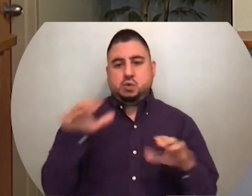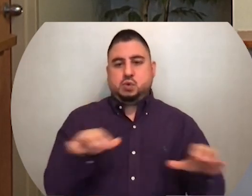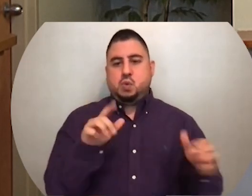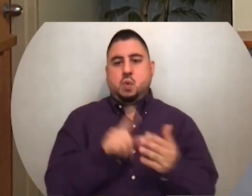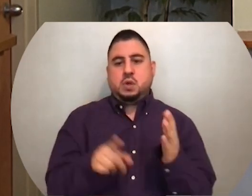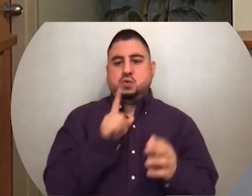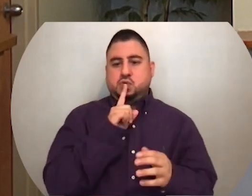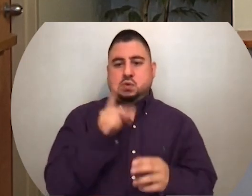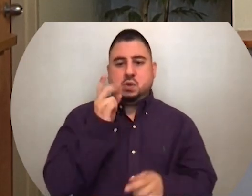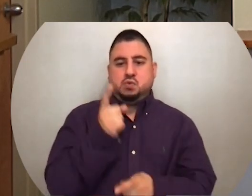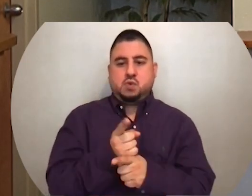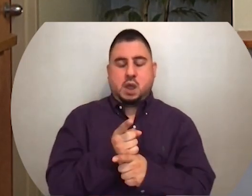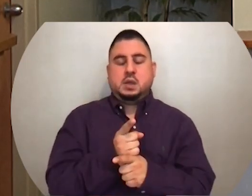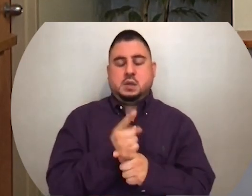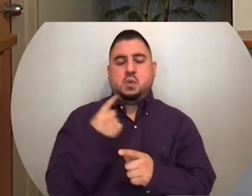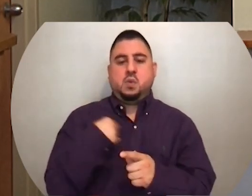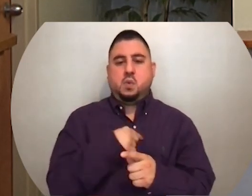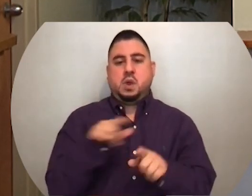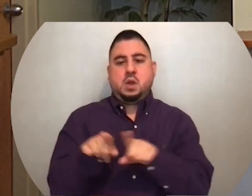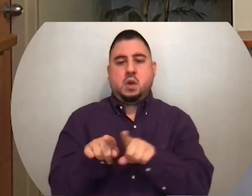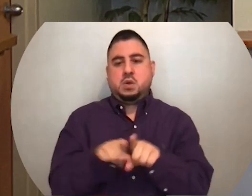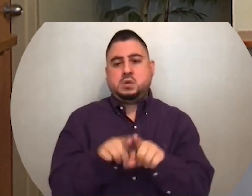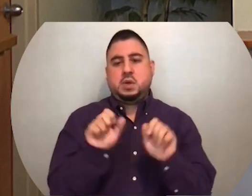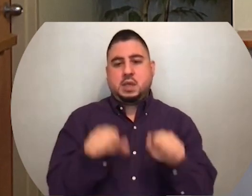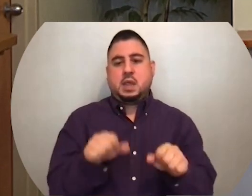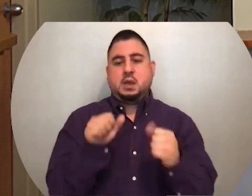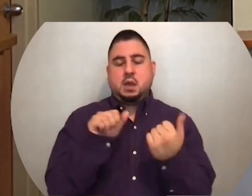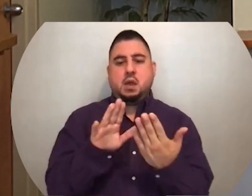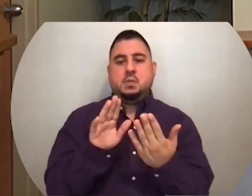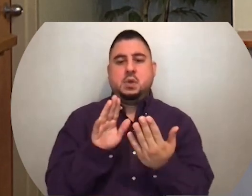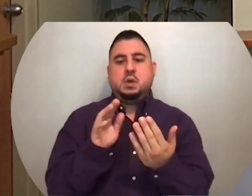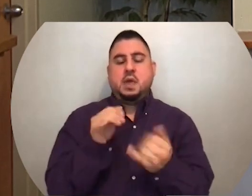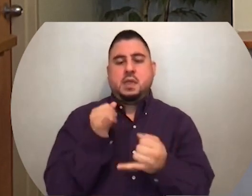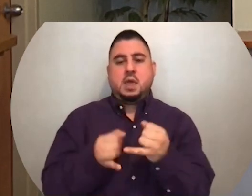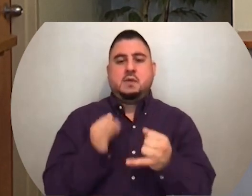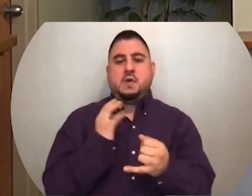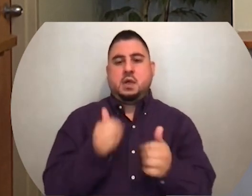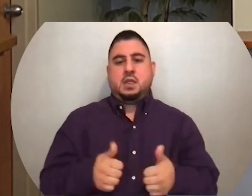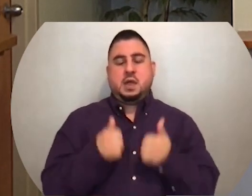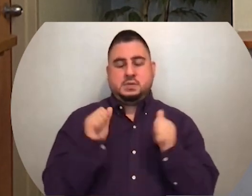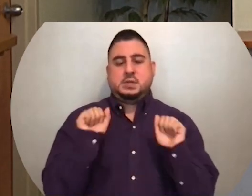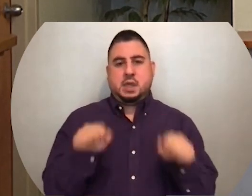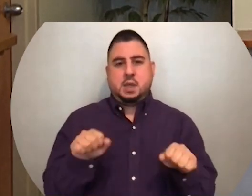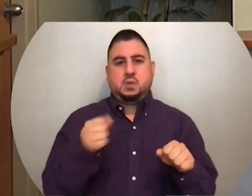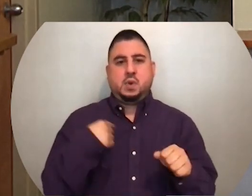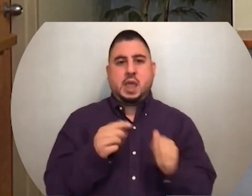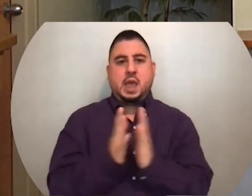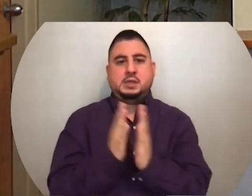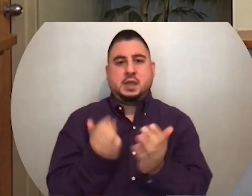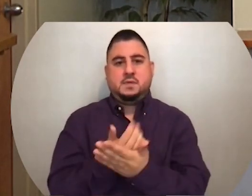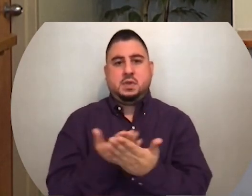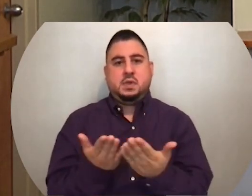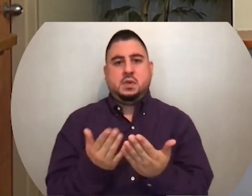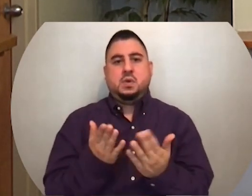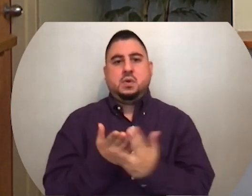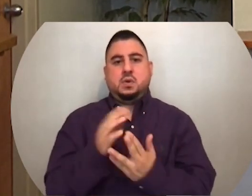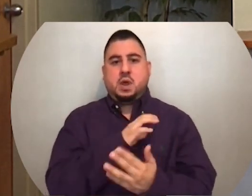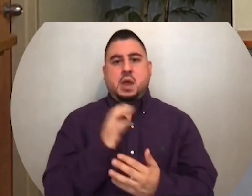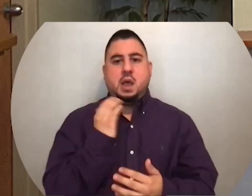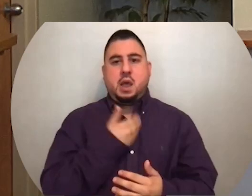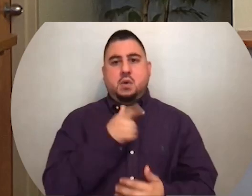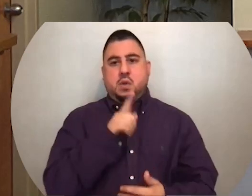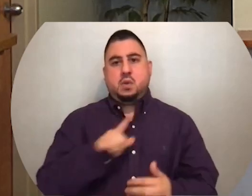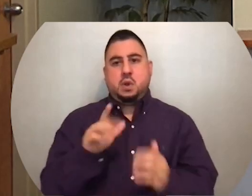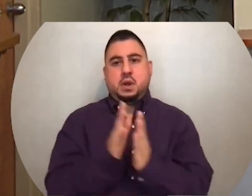and just in his sight, that we too may come to you at the end of our lives. We ask all this through Christ our Lord. Amen.